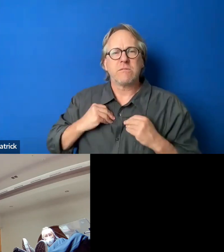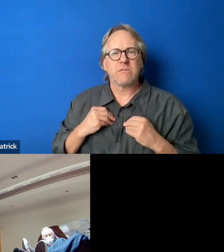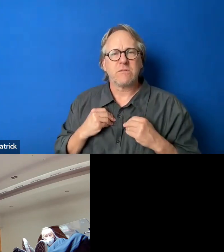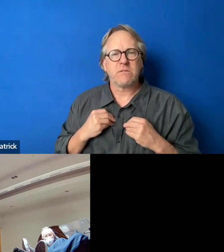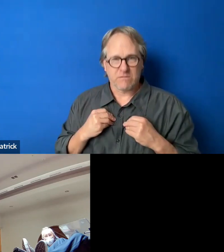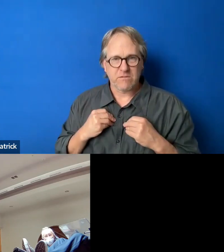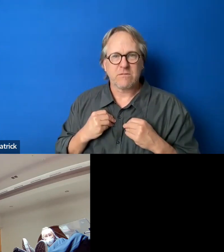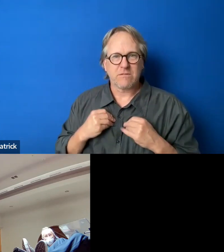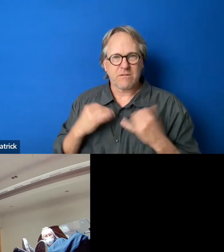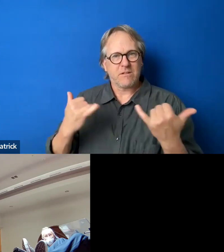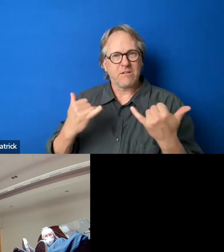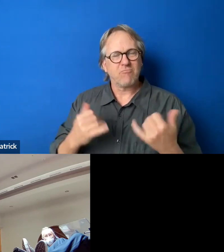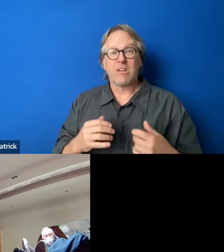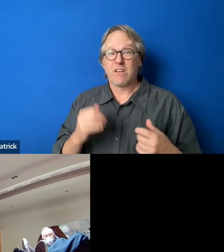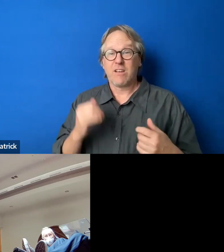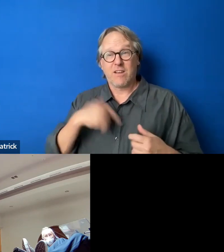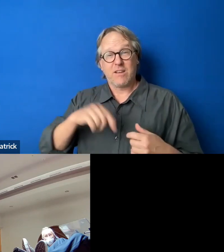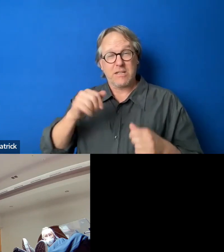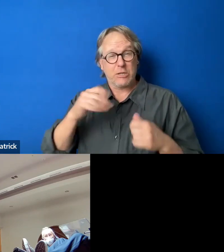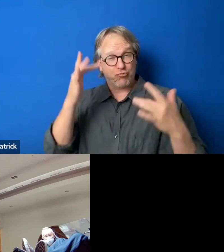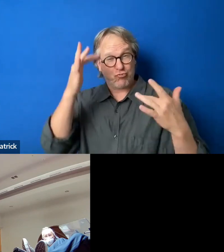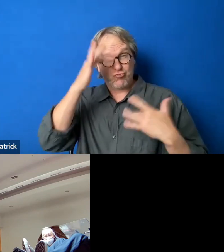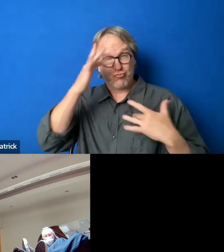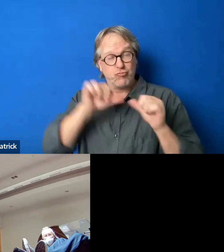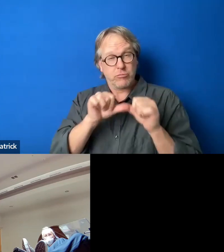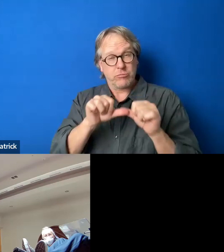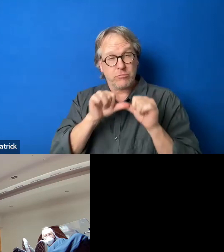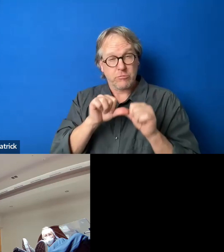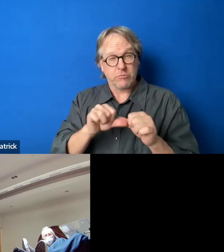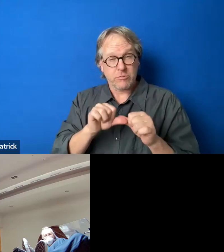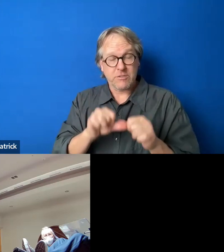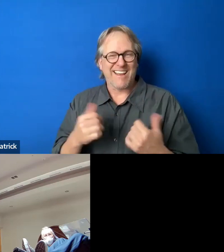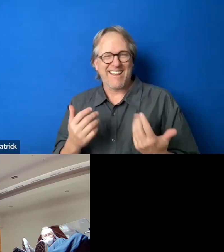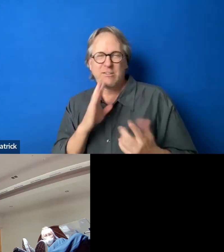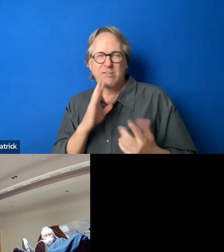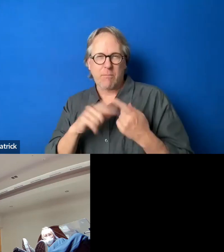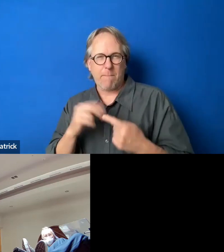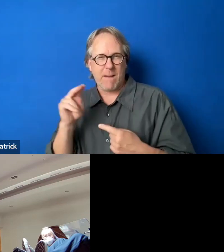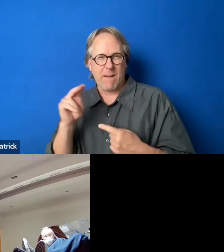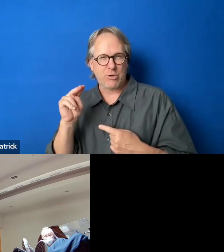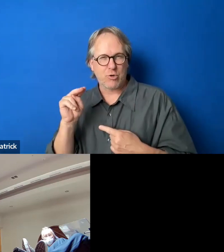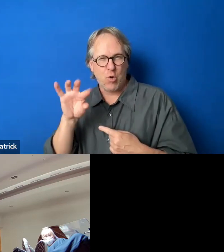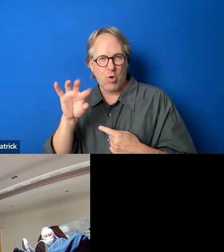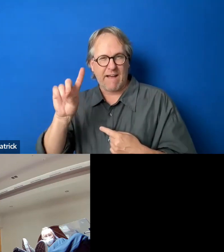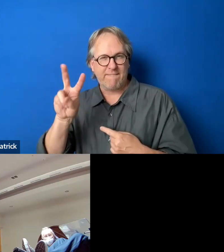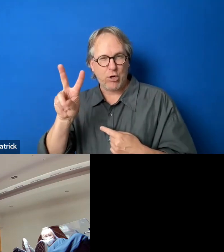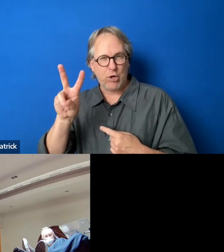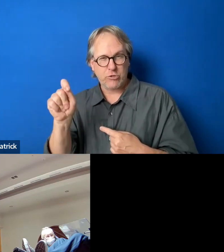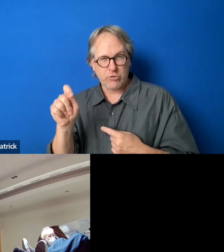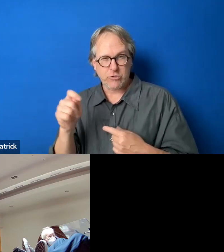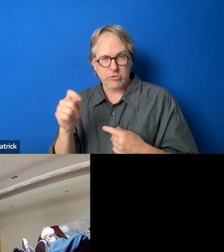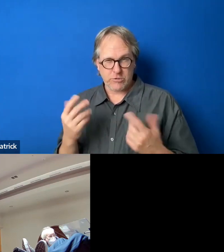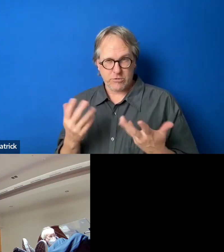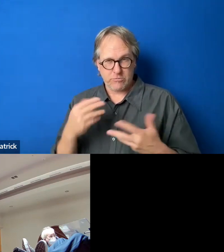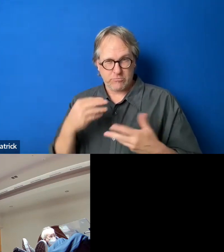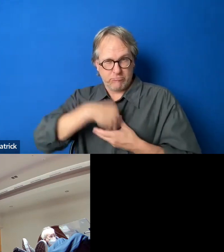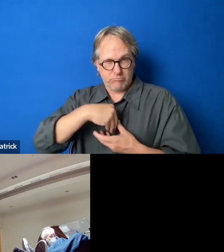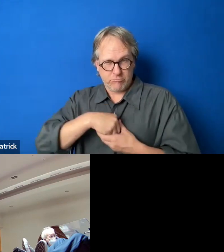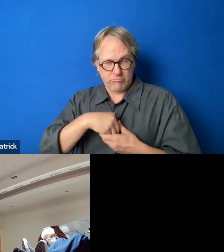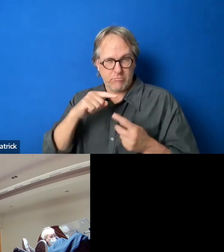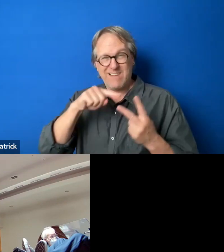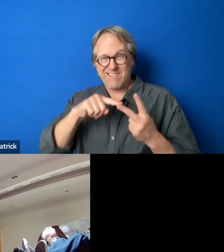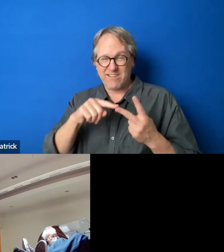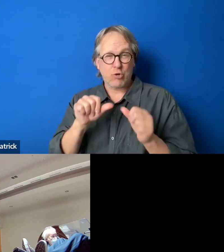I think a lot of us who live with chronic illness, you know, I've talked a lot today about my neurodivergent disability side,